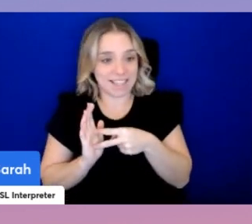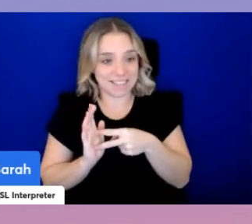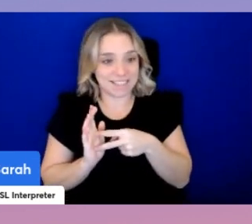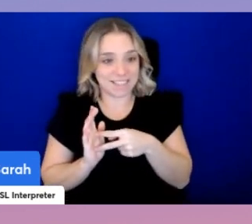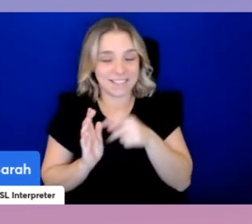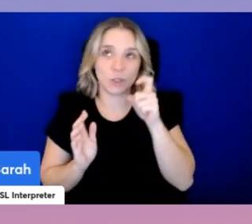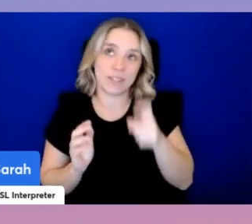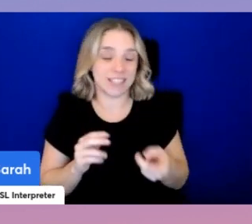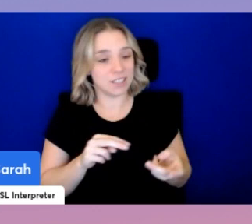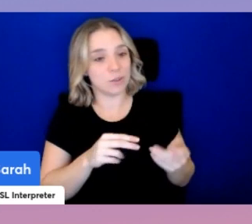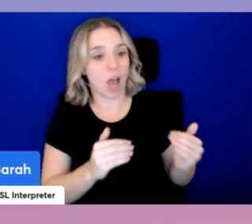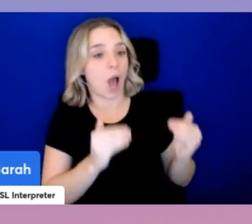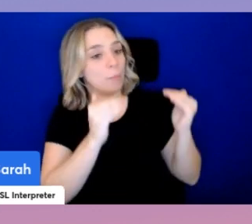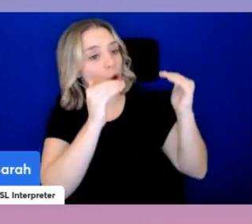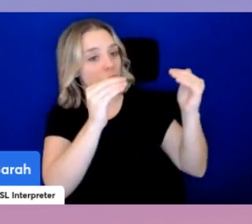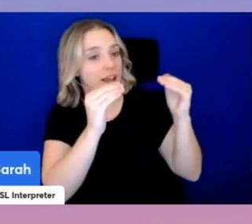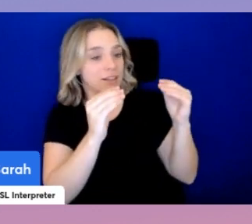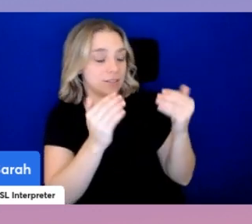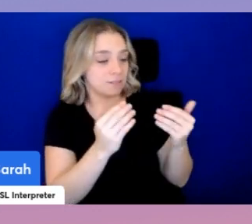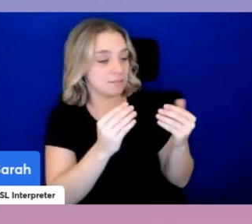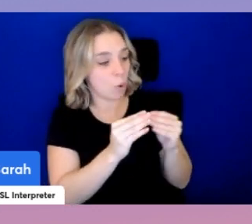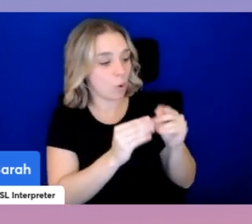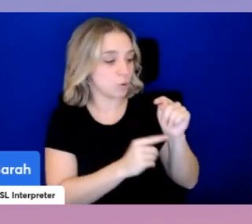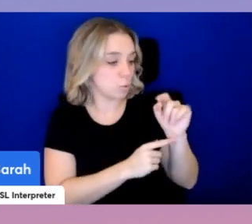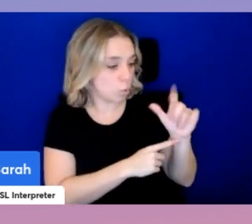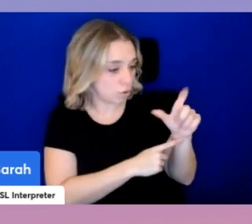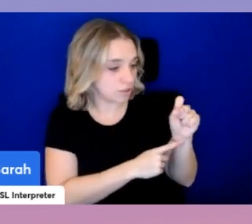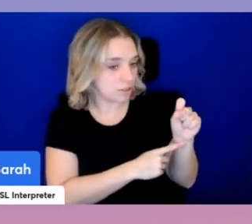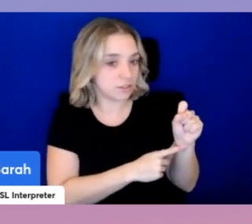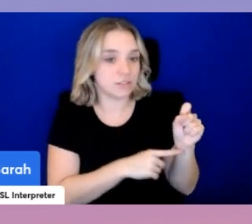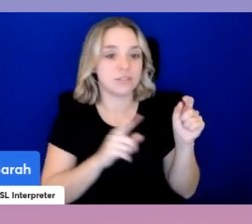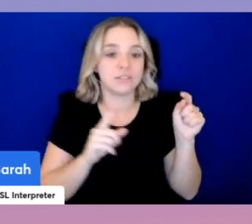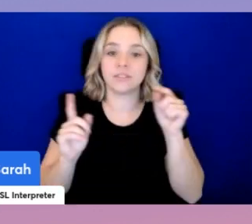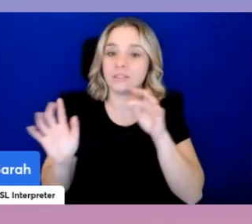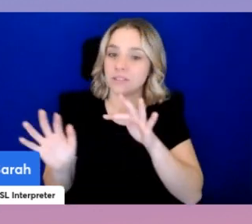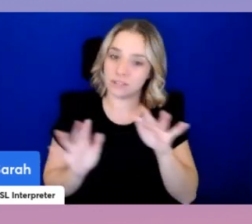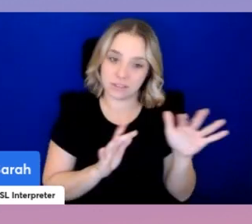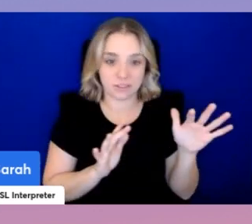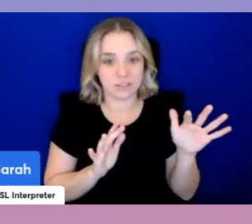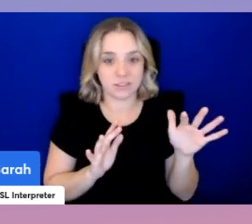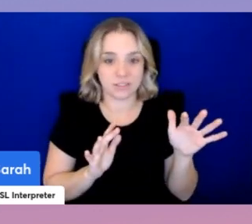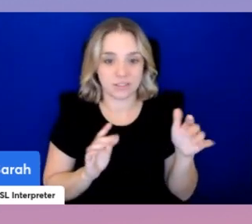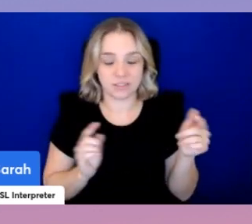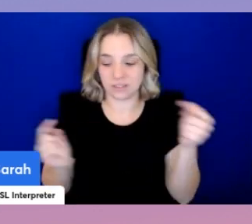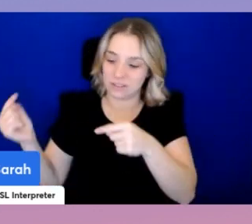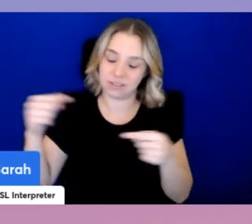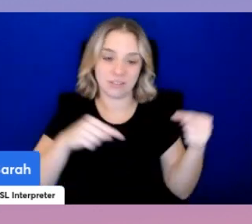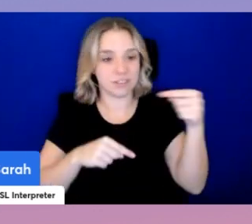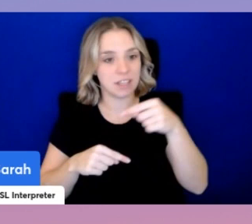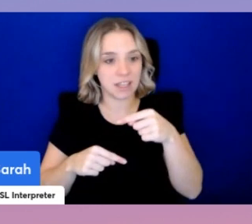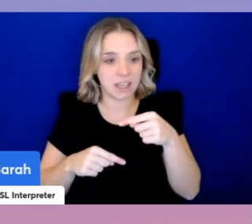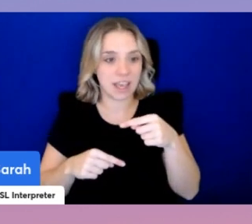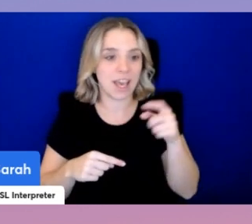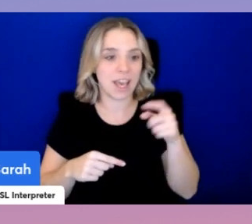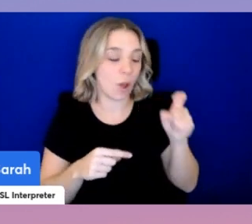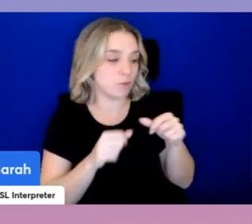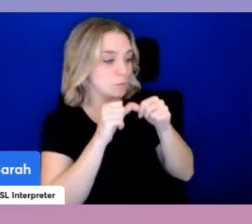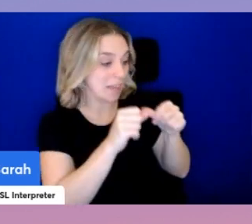upgrade, or because just something bug or vulnerability and you need to maintain the count of tools to